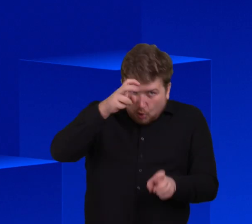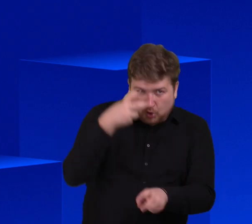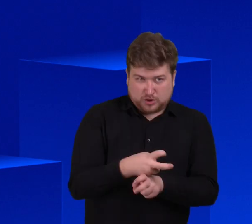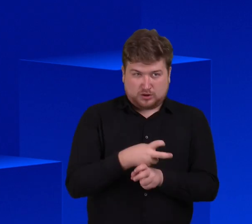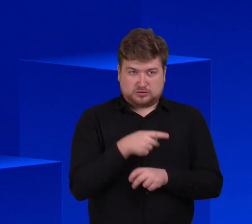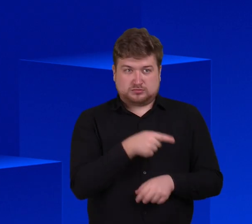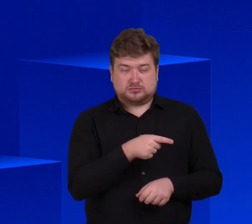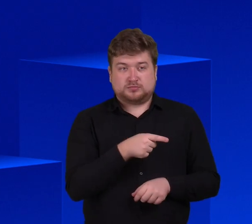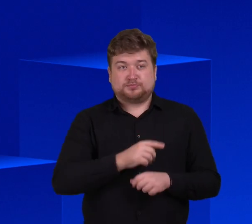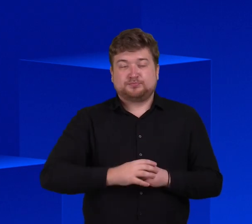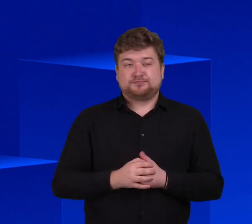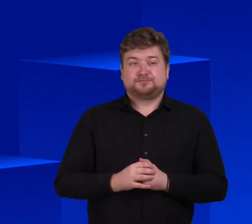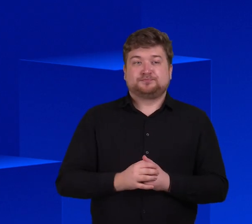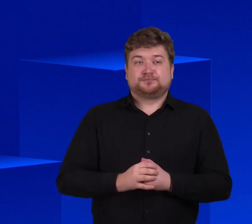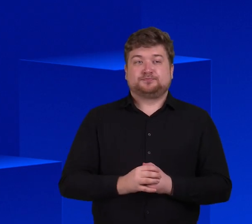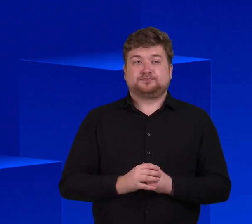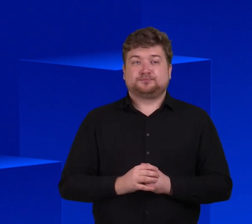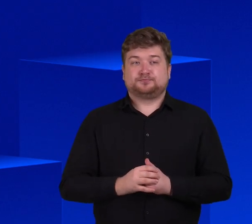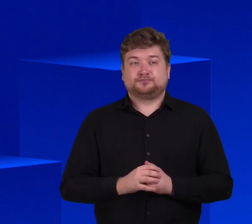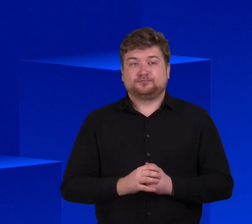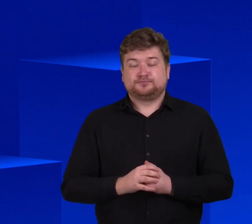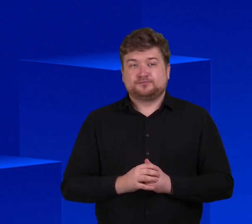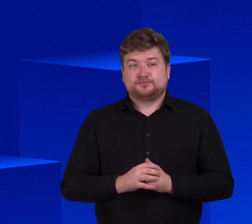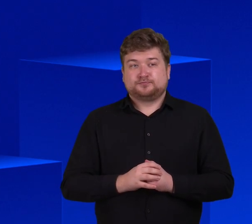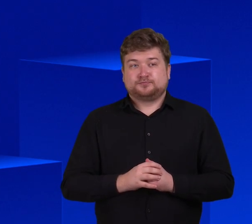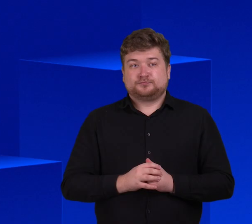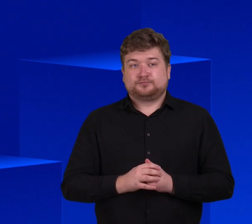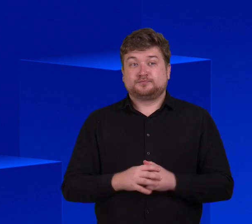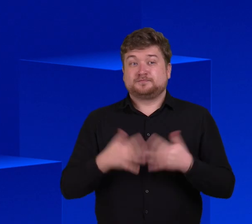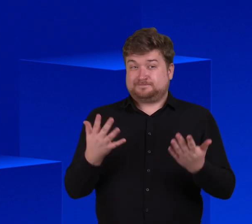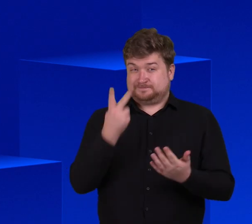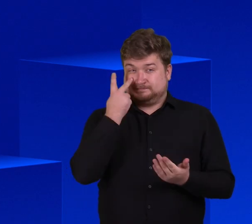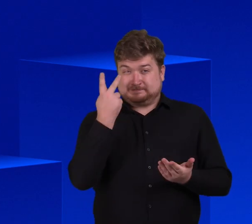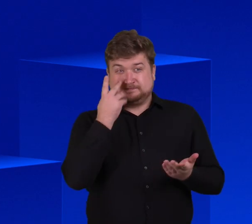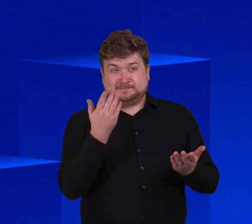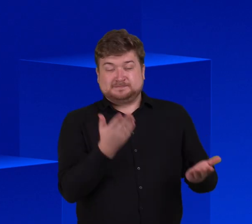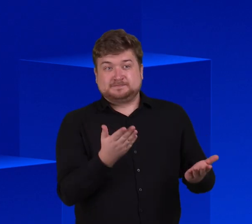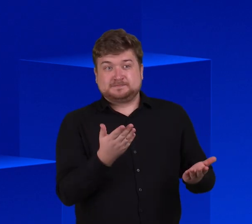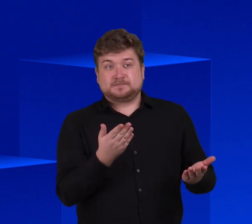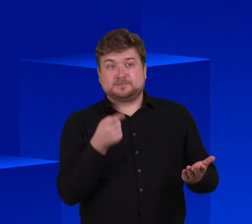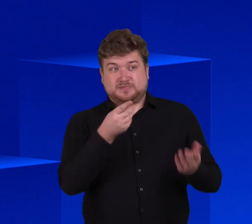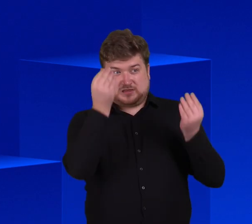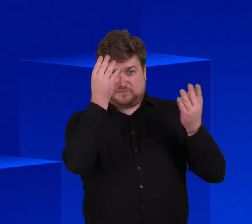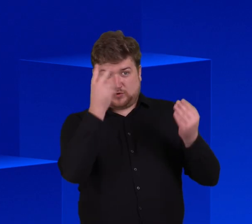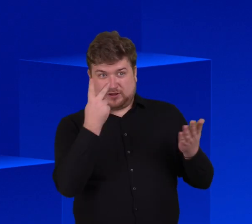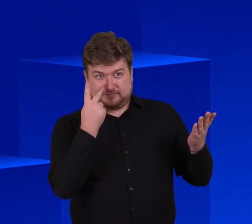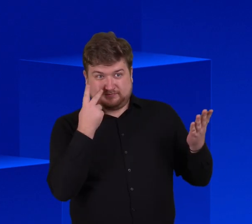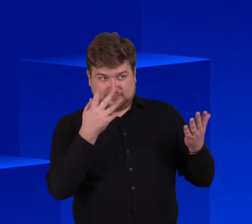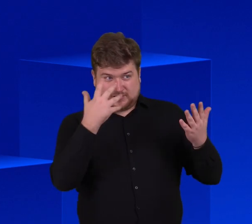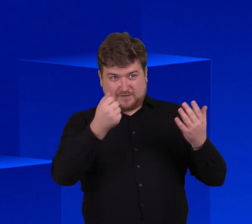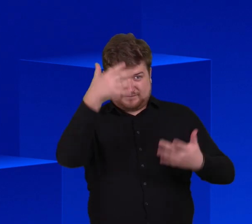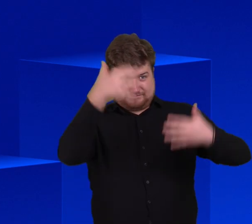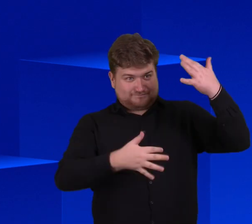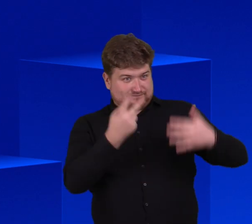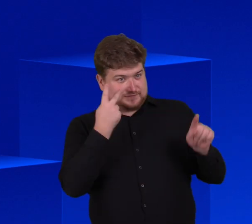data and evidence gives a very important building stone for motivating why we need